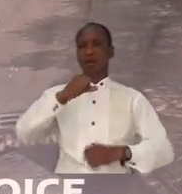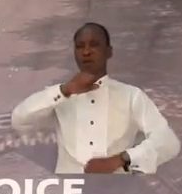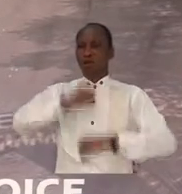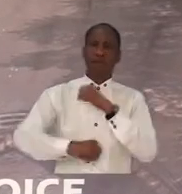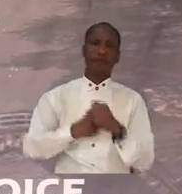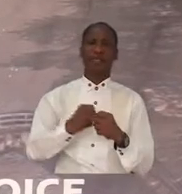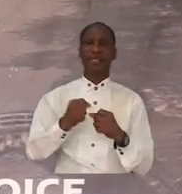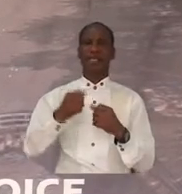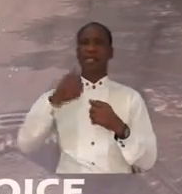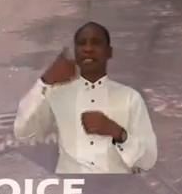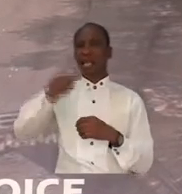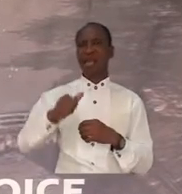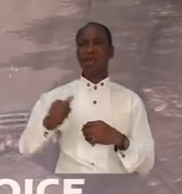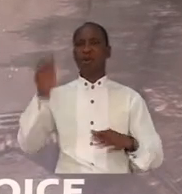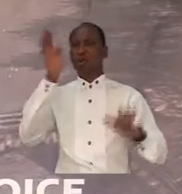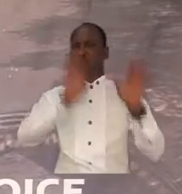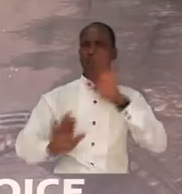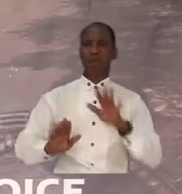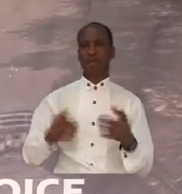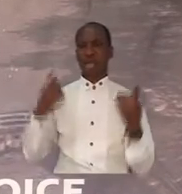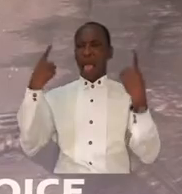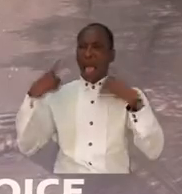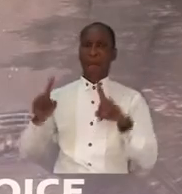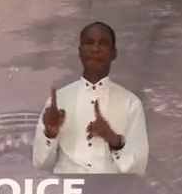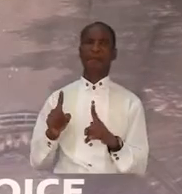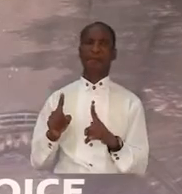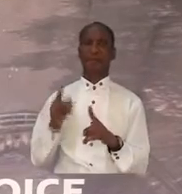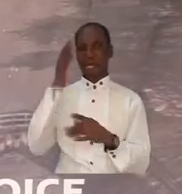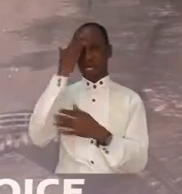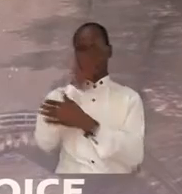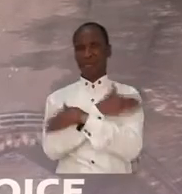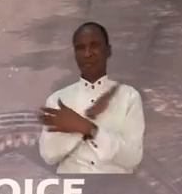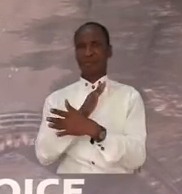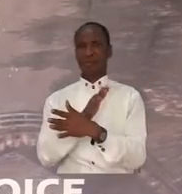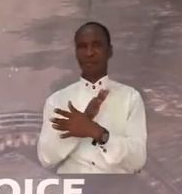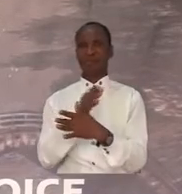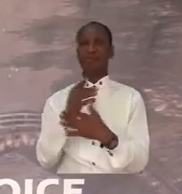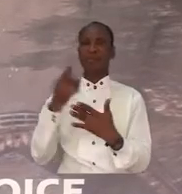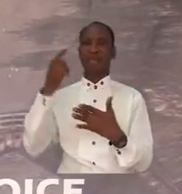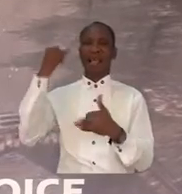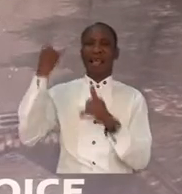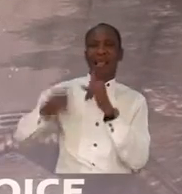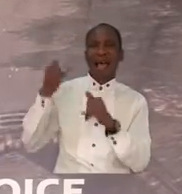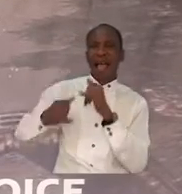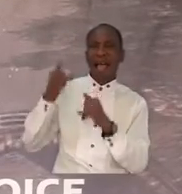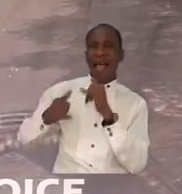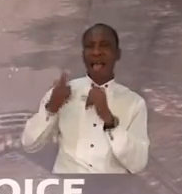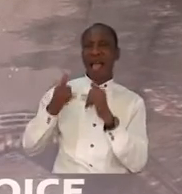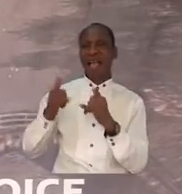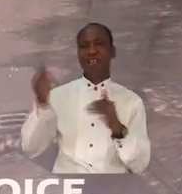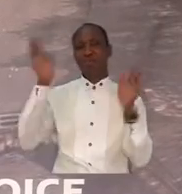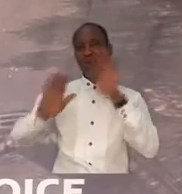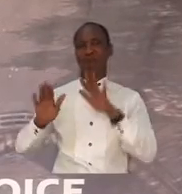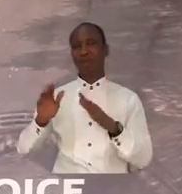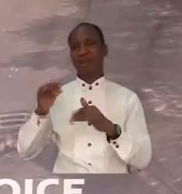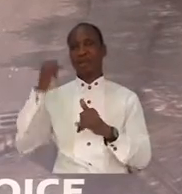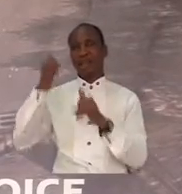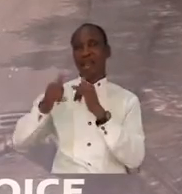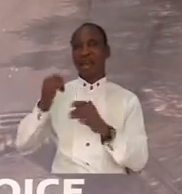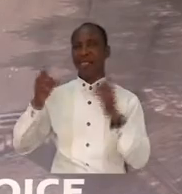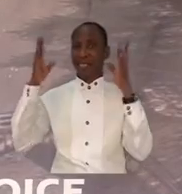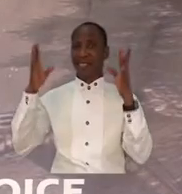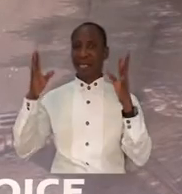gods. The final plague was the death of all the firstborn of